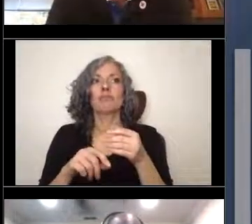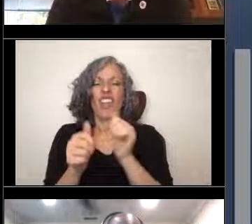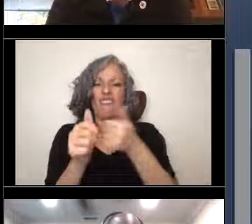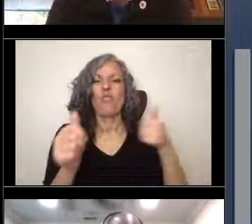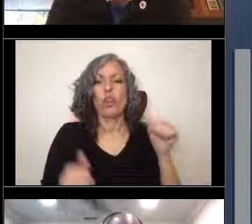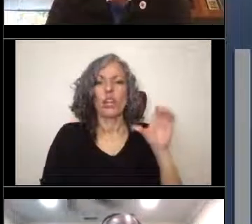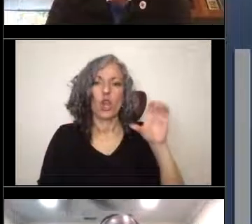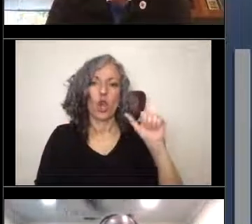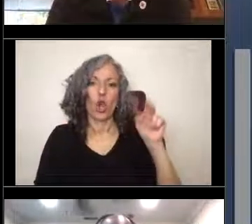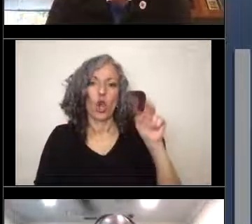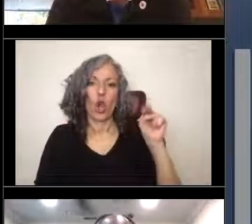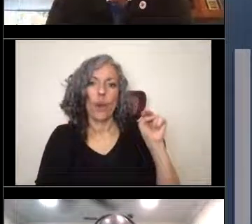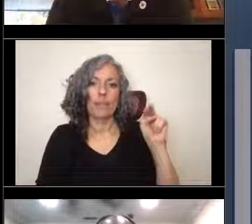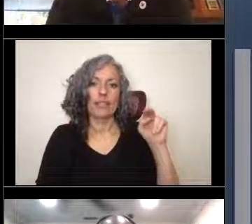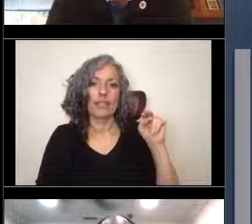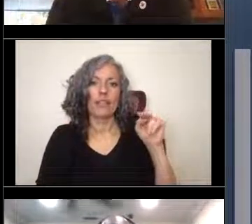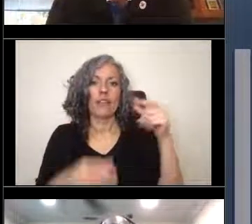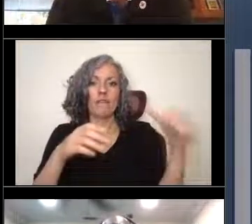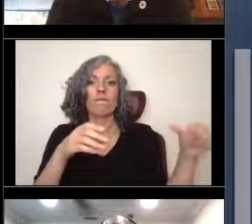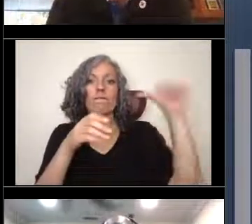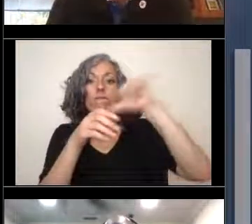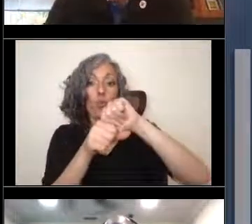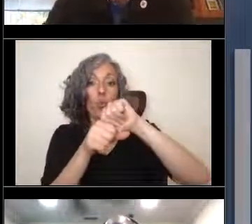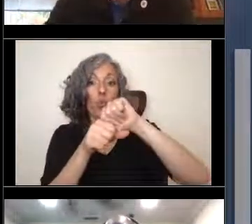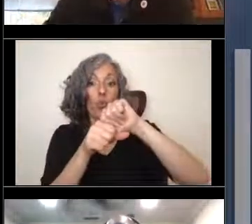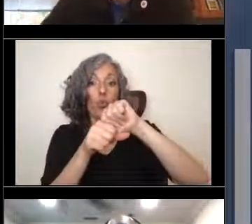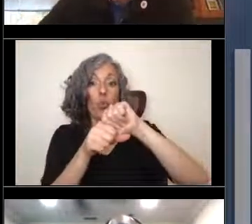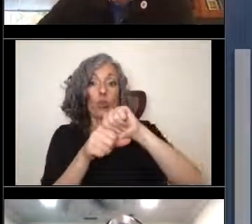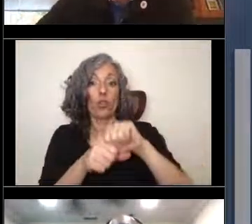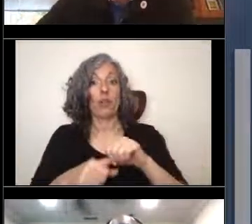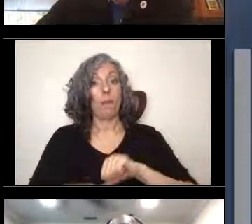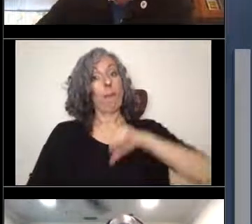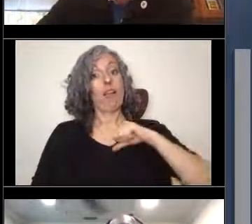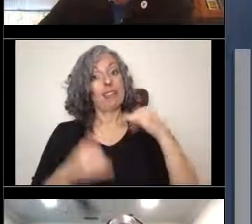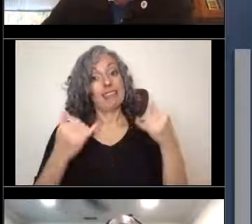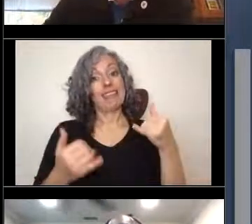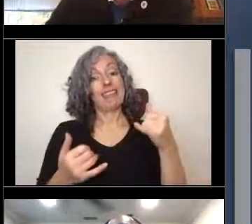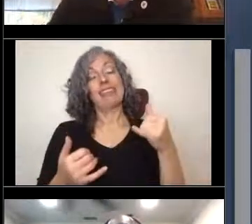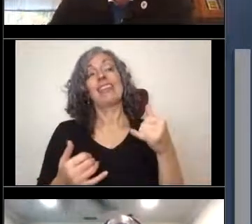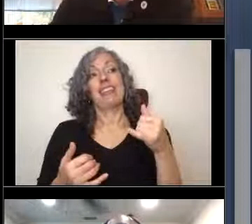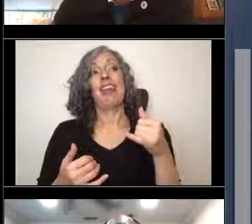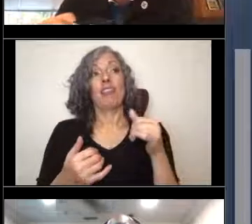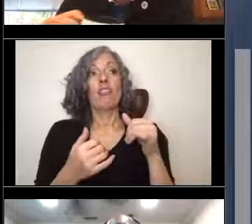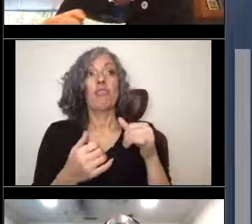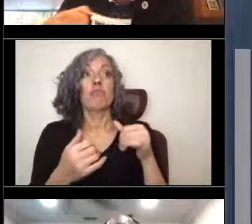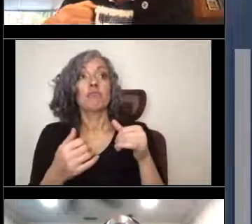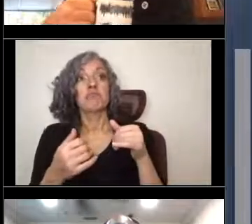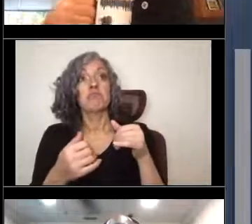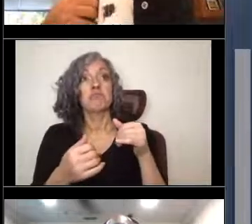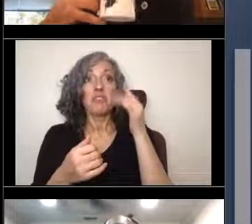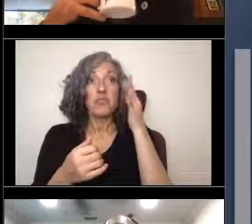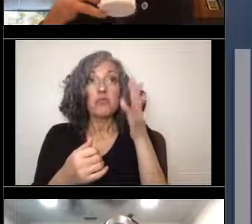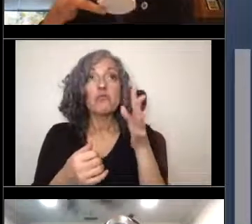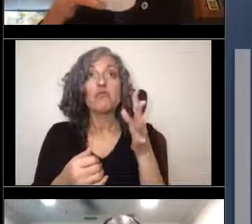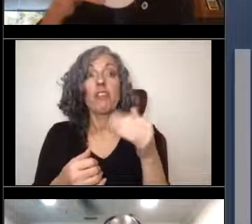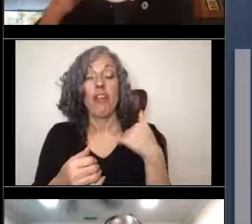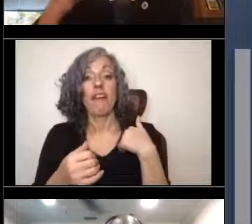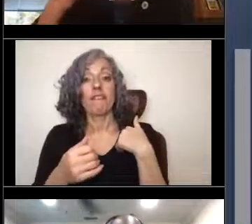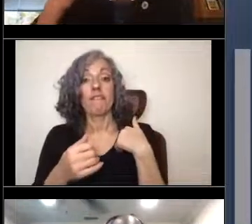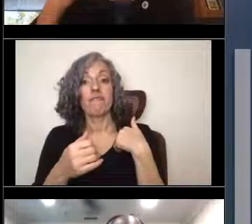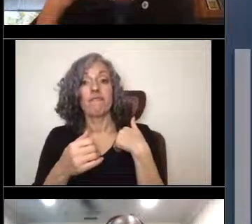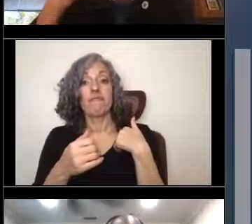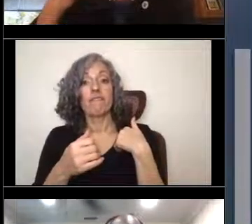proud to say our apron actually has all the conduit ran, or maybe not quite enough at the time it was, but for the future. I